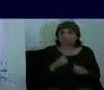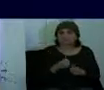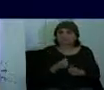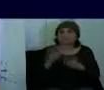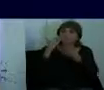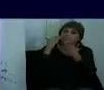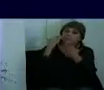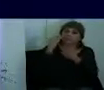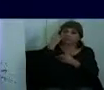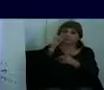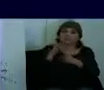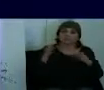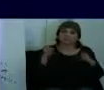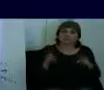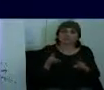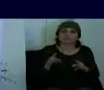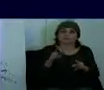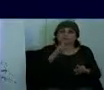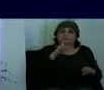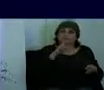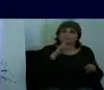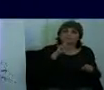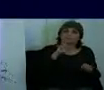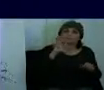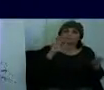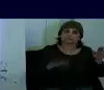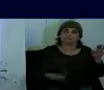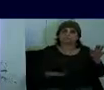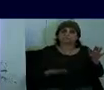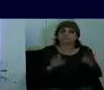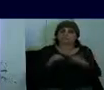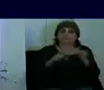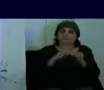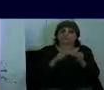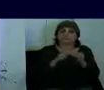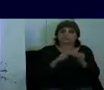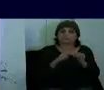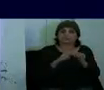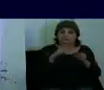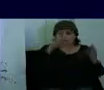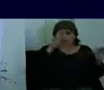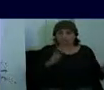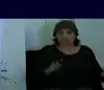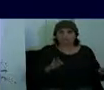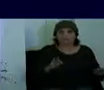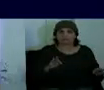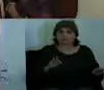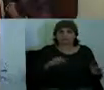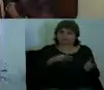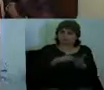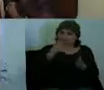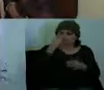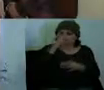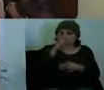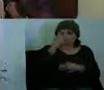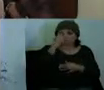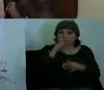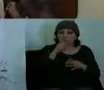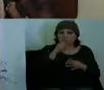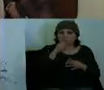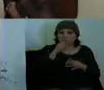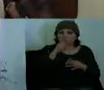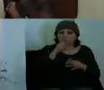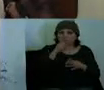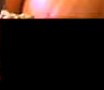give thanks for the opportunity to testify about our resolve to stand for justice.